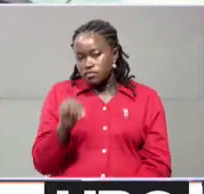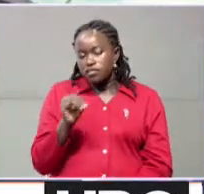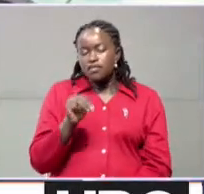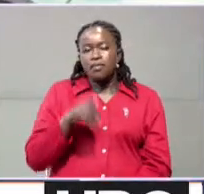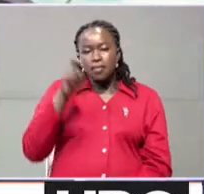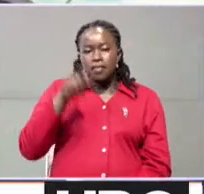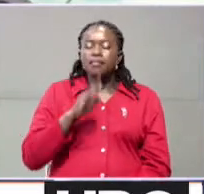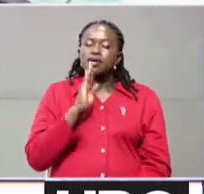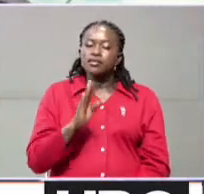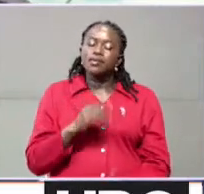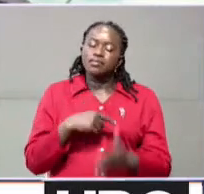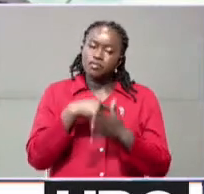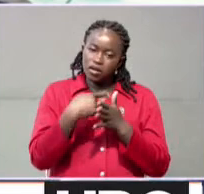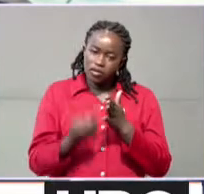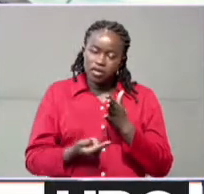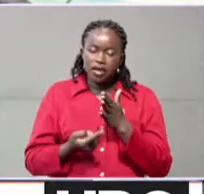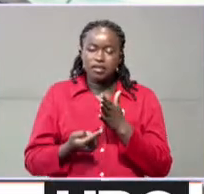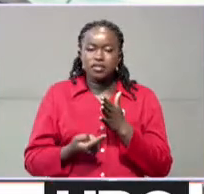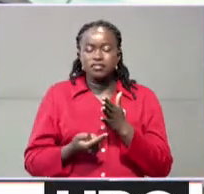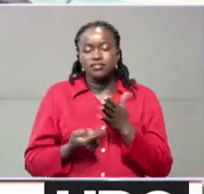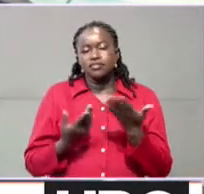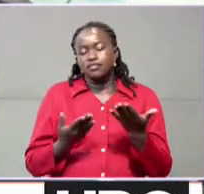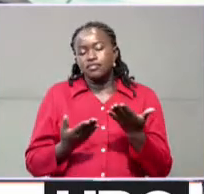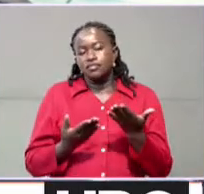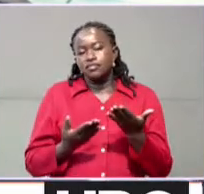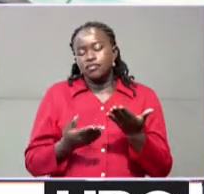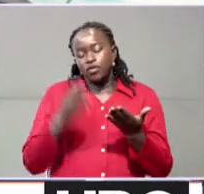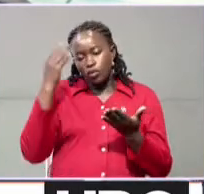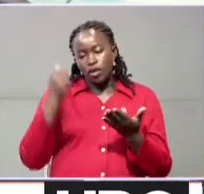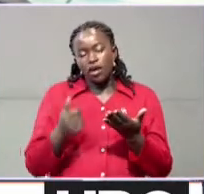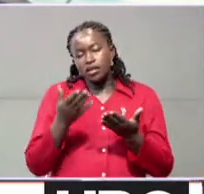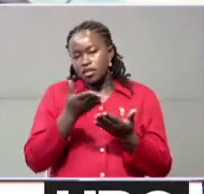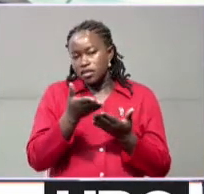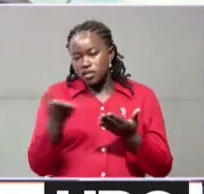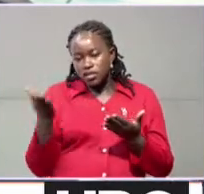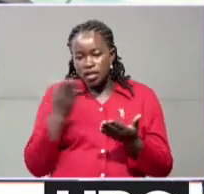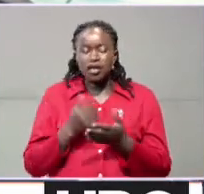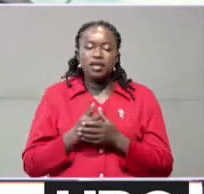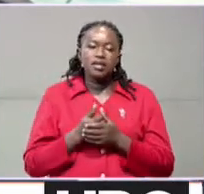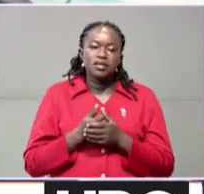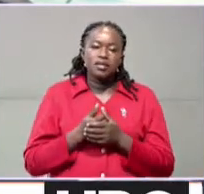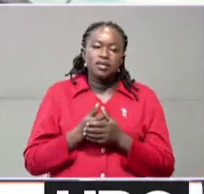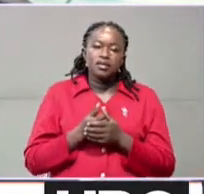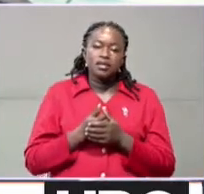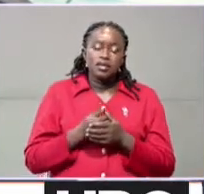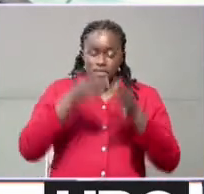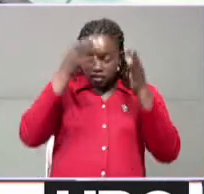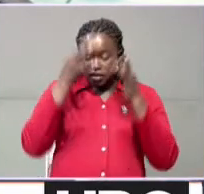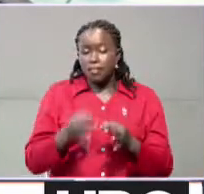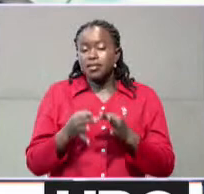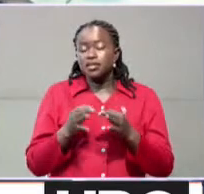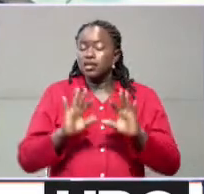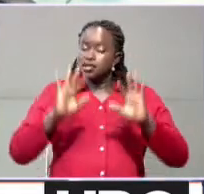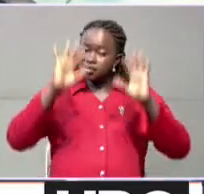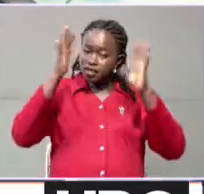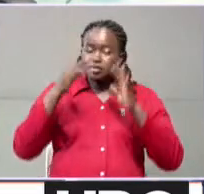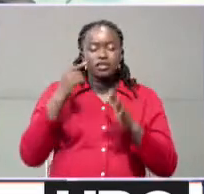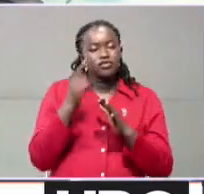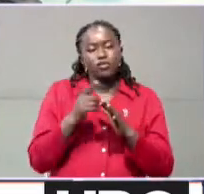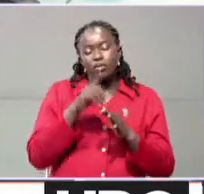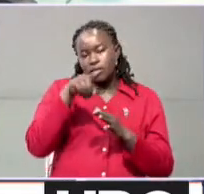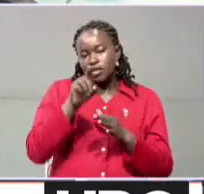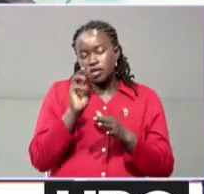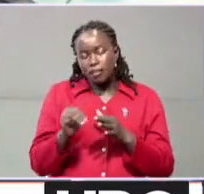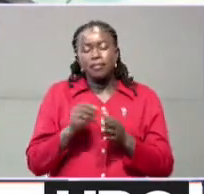should be prioritized as the other beacon of the model's success b in future given the